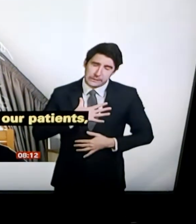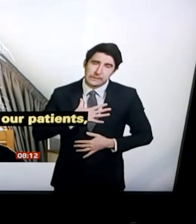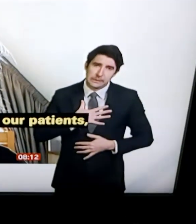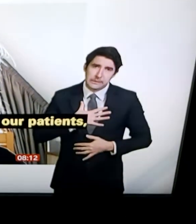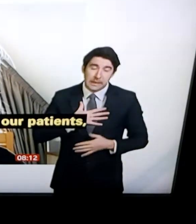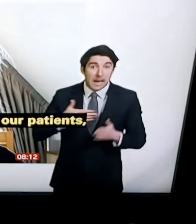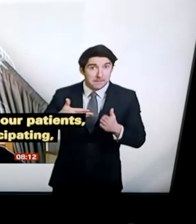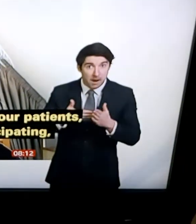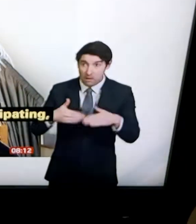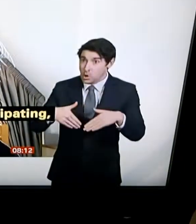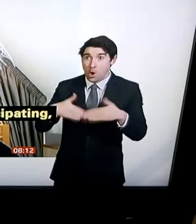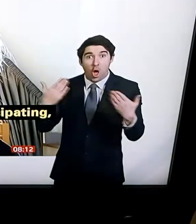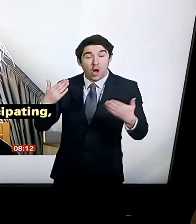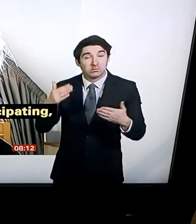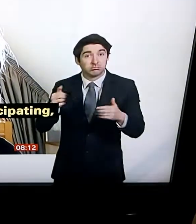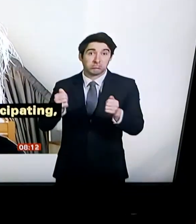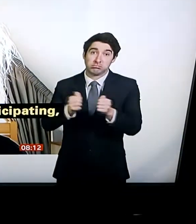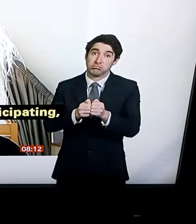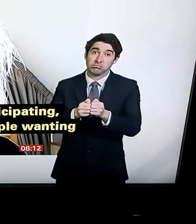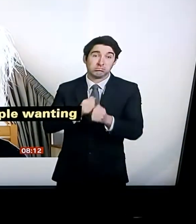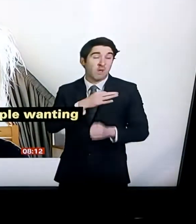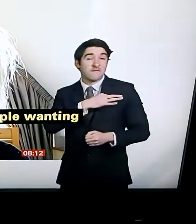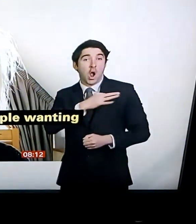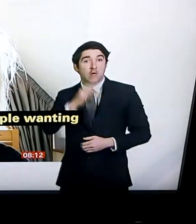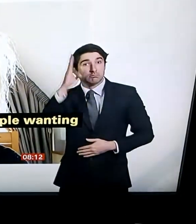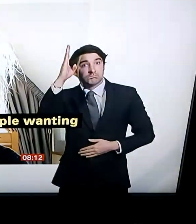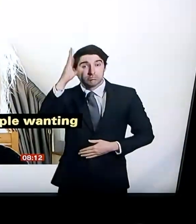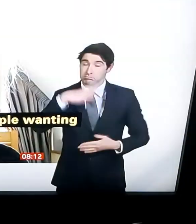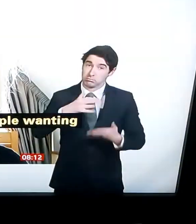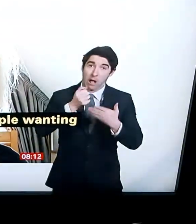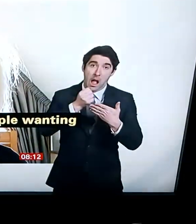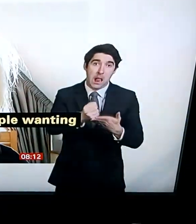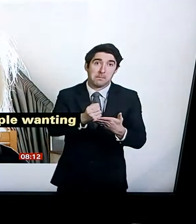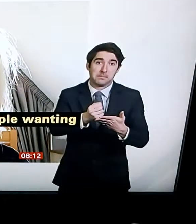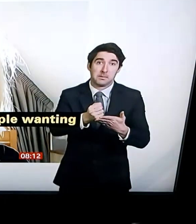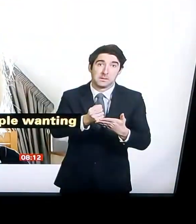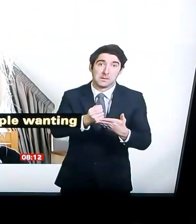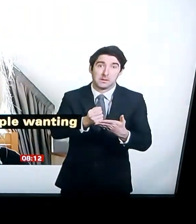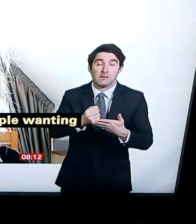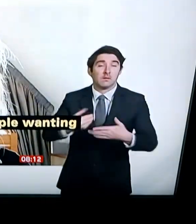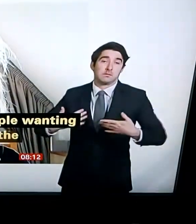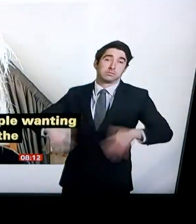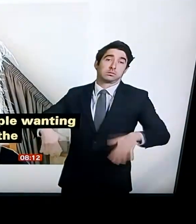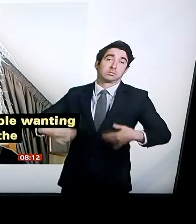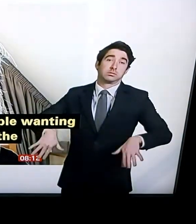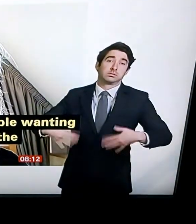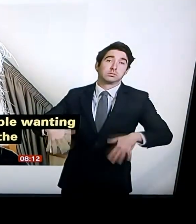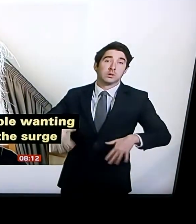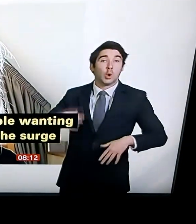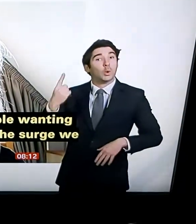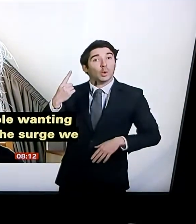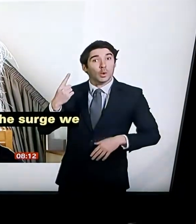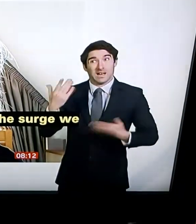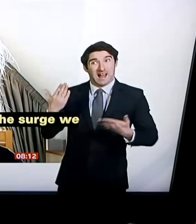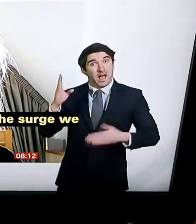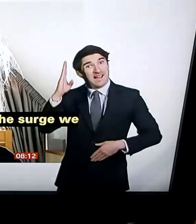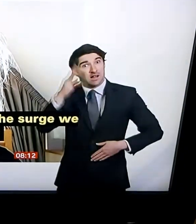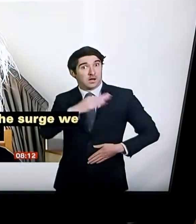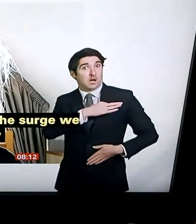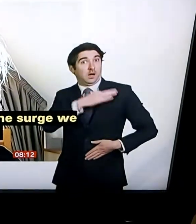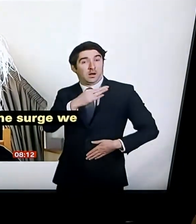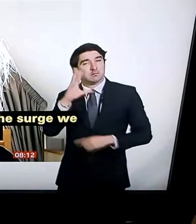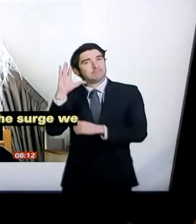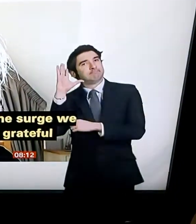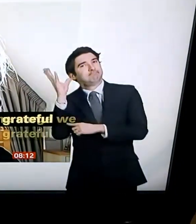people wanting to come and help us, and I'm very, very grateful. So the latest help is coming from our airline crew, and I'm